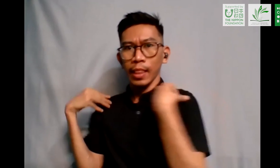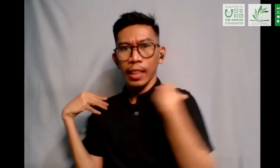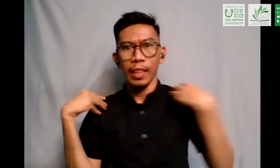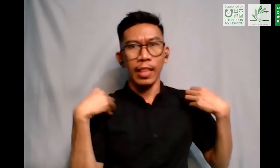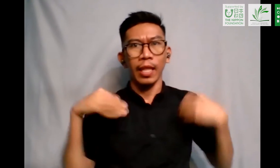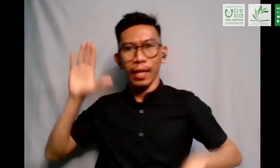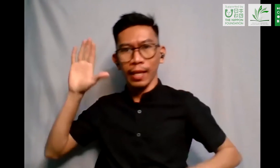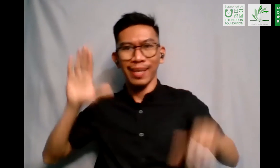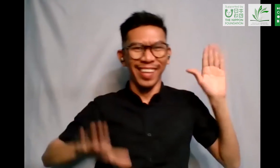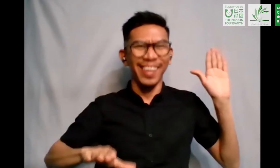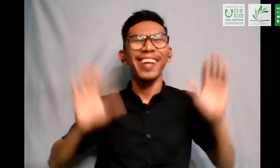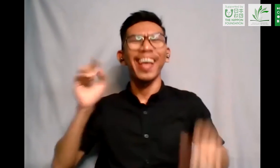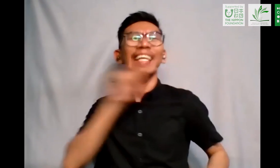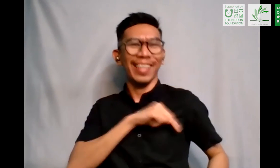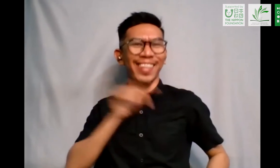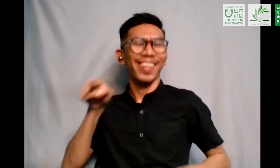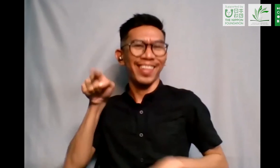hands.